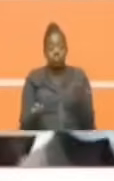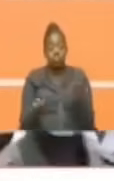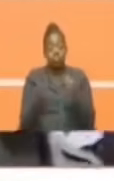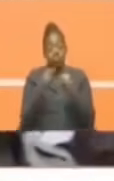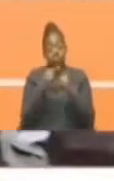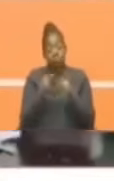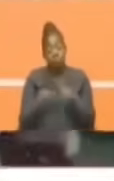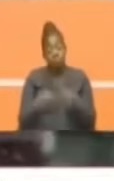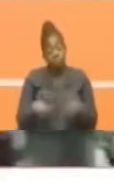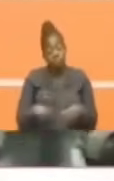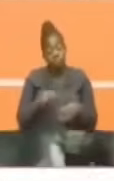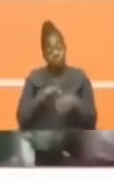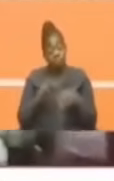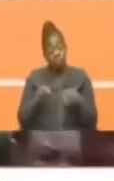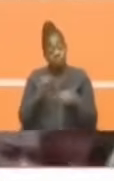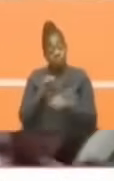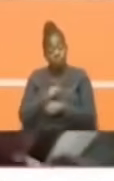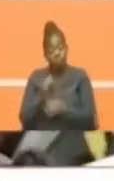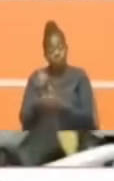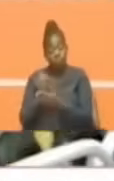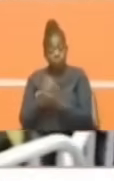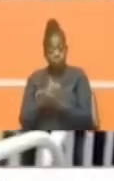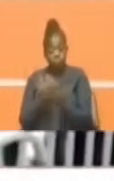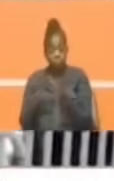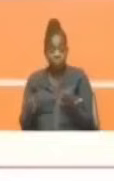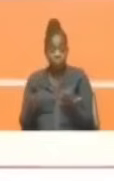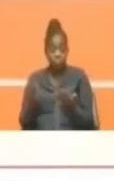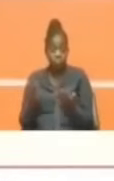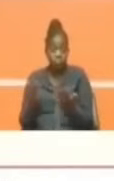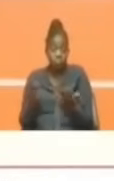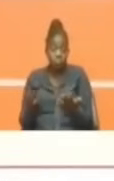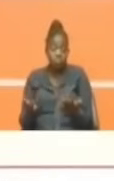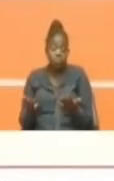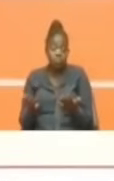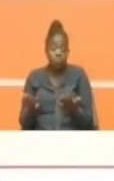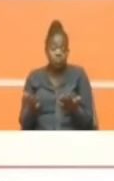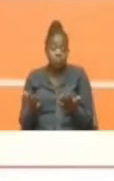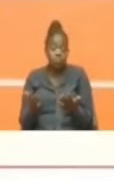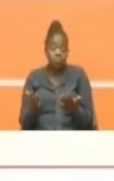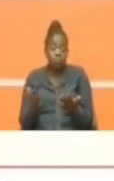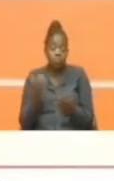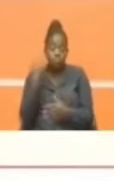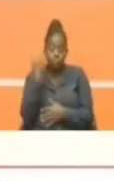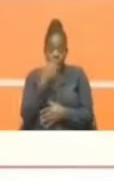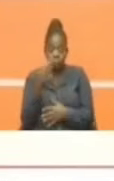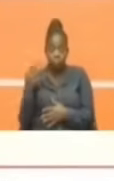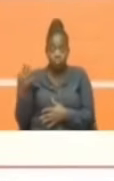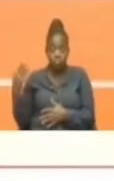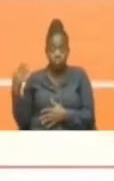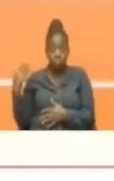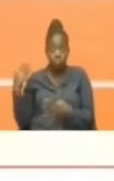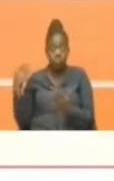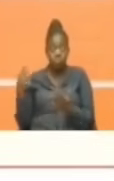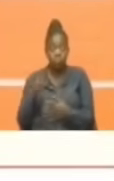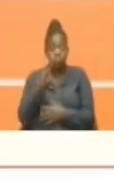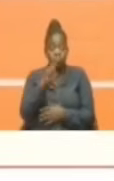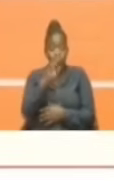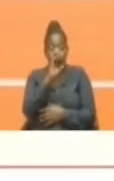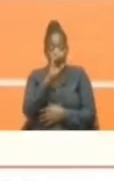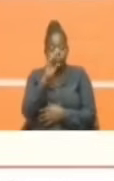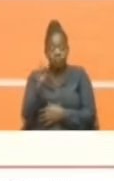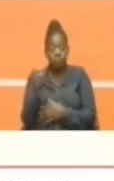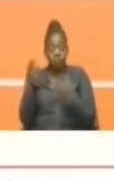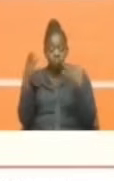amasomero olw'okusa ebisale by'essomero muzaala. I have been told that the latest vice in